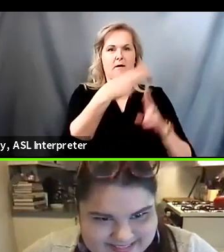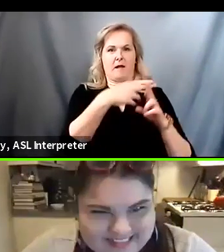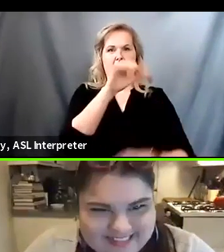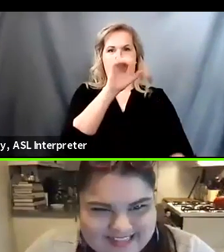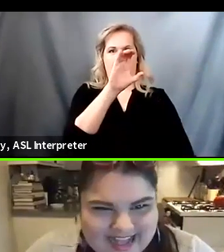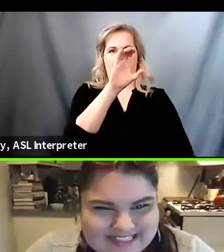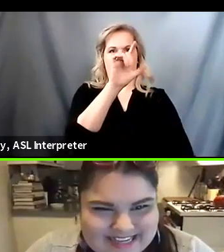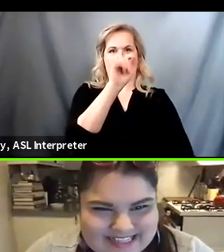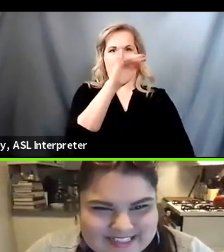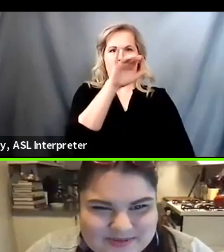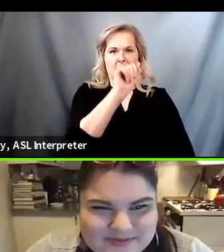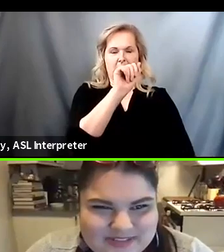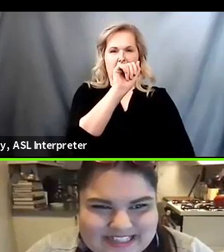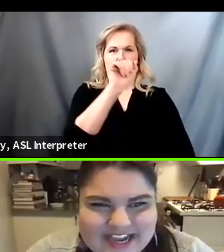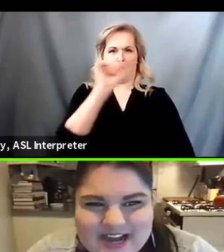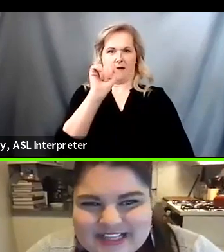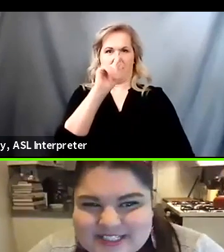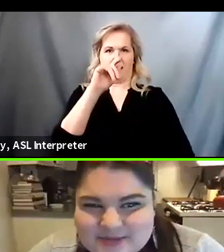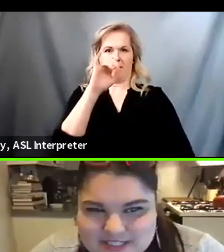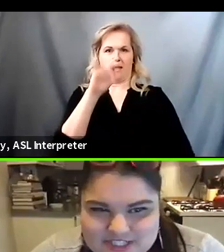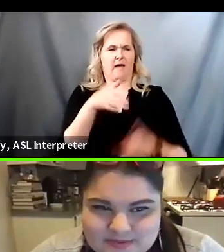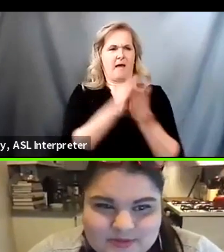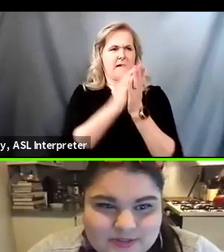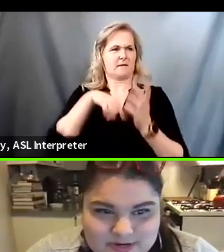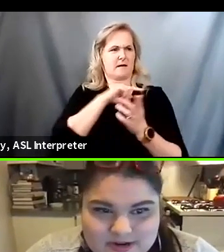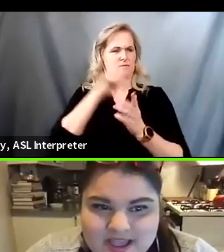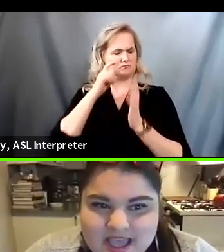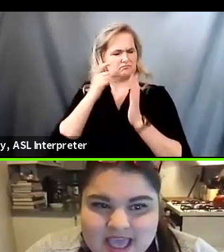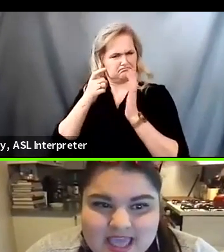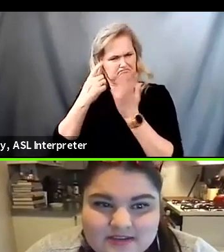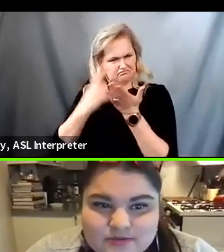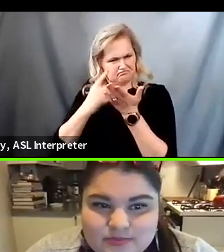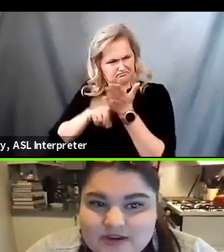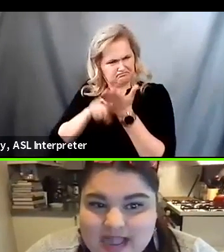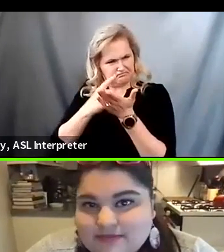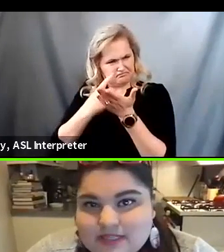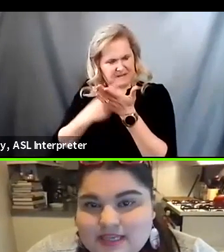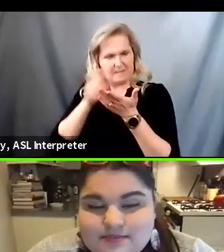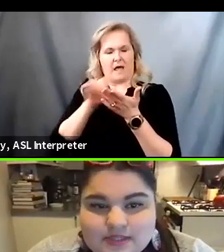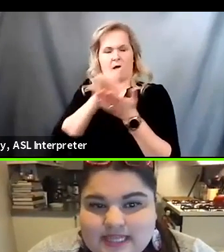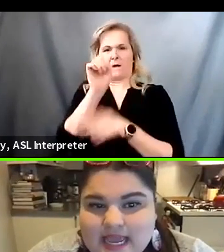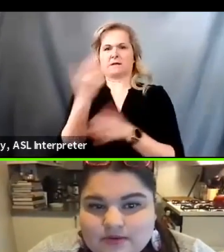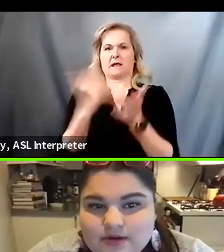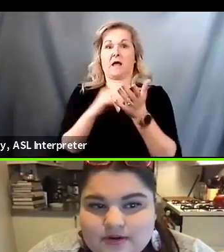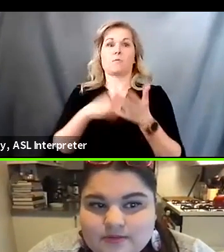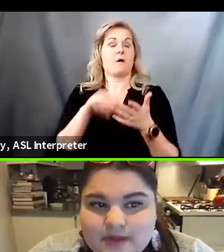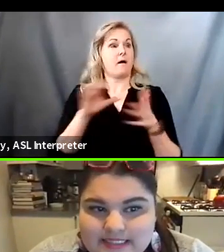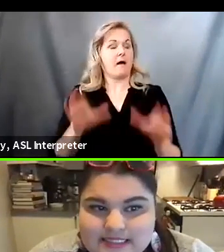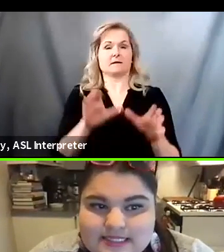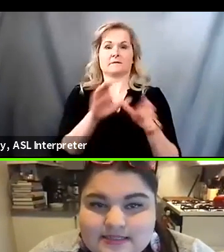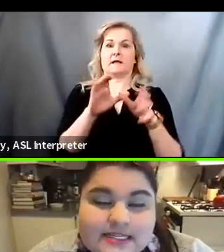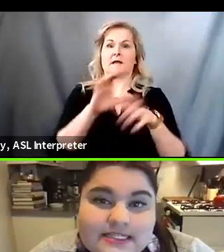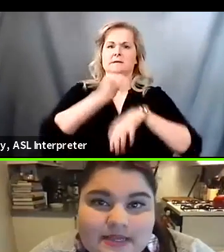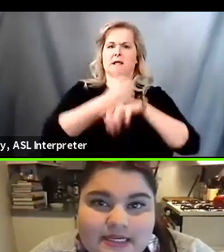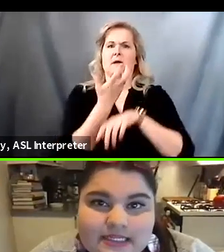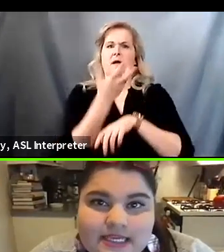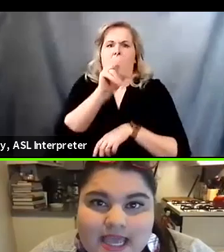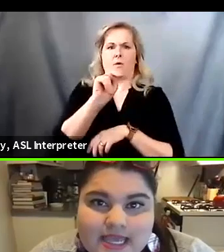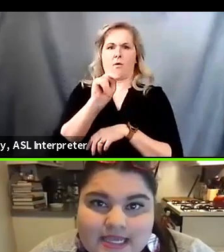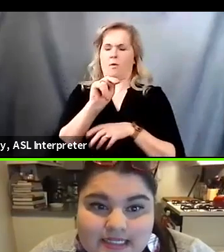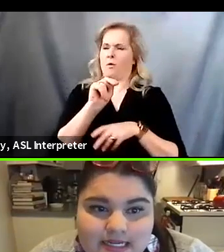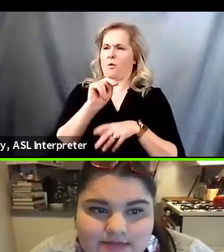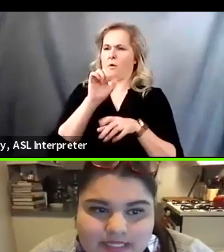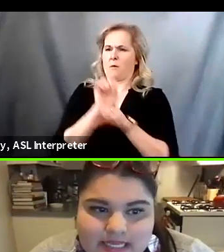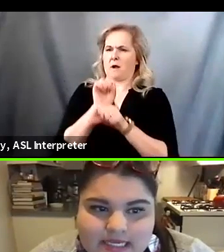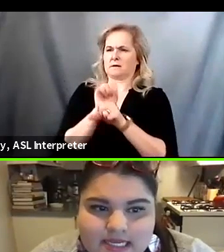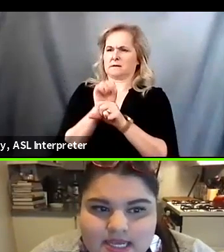Alec, asked us to reflect on this question with her, and we are actively building out our own practices independently